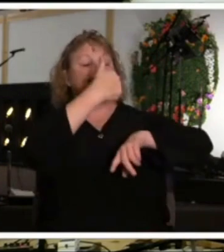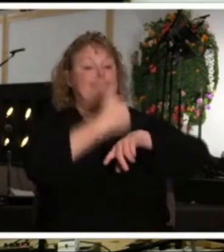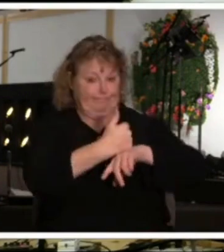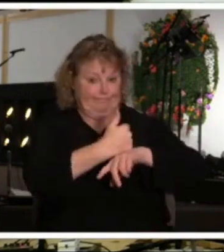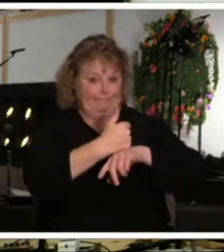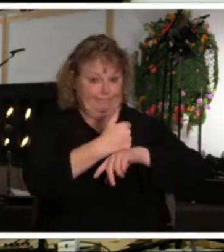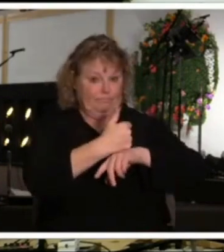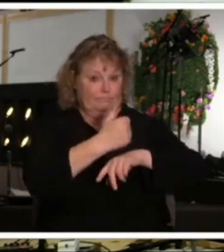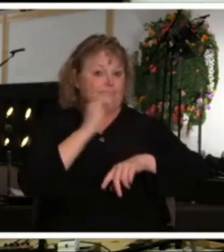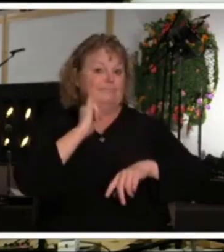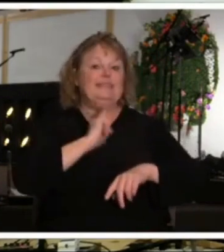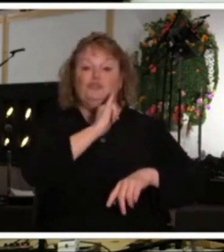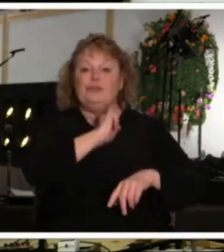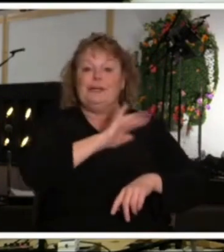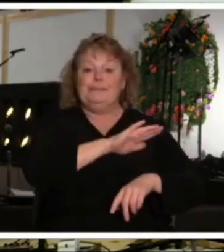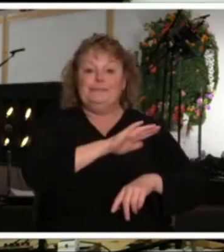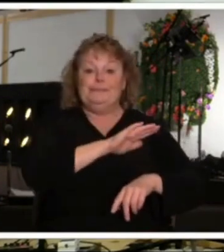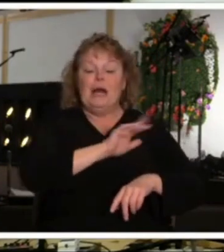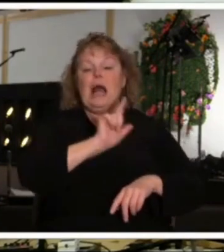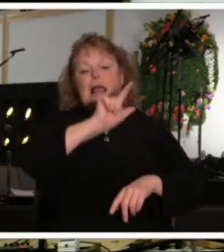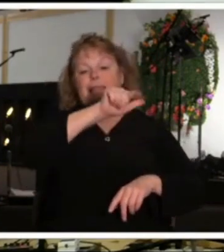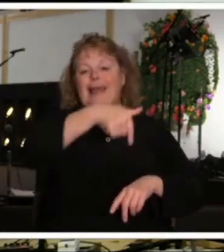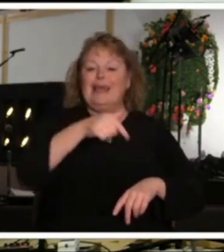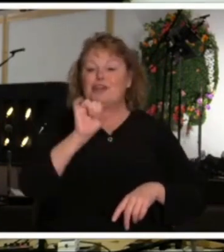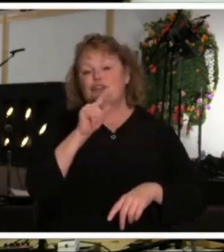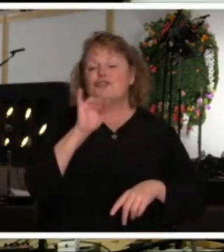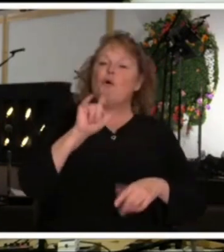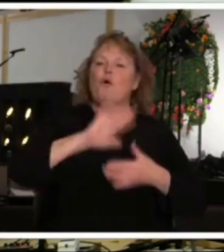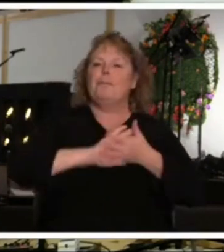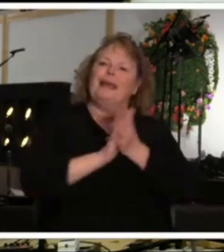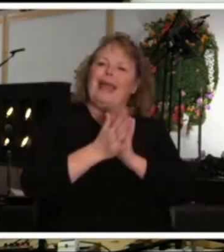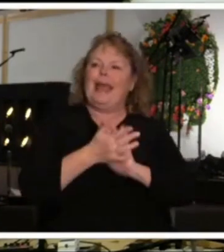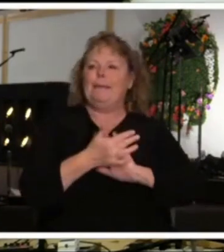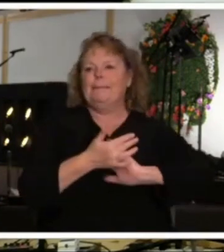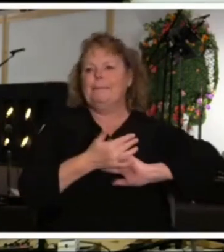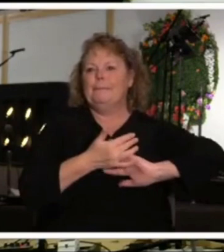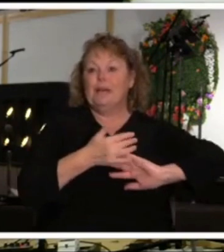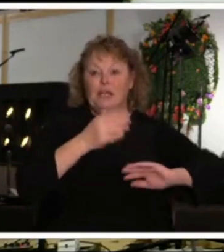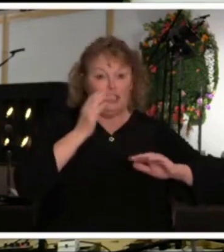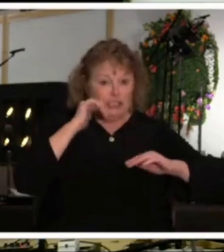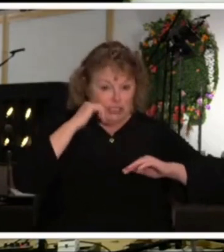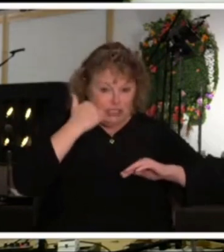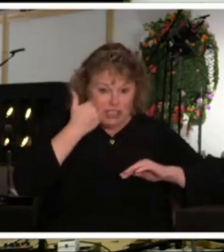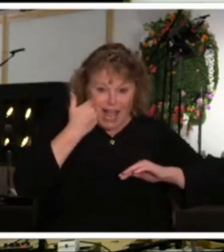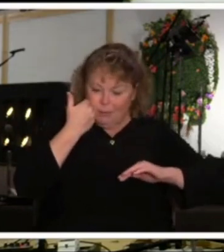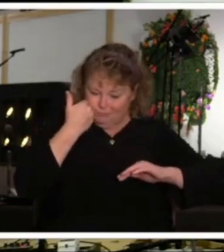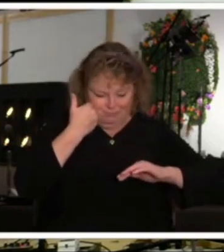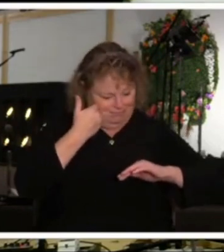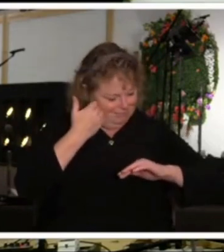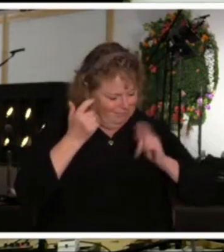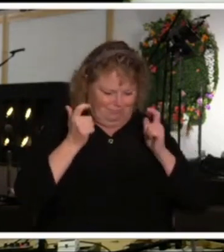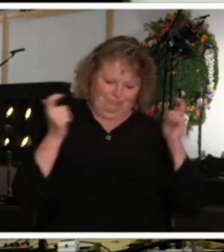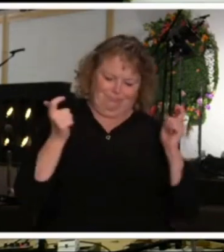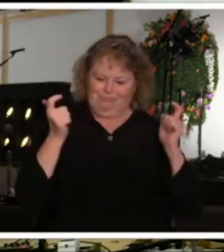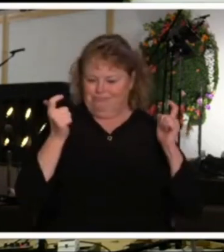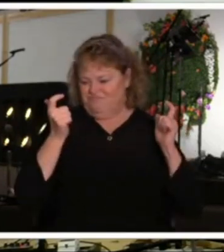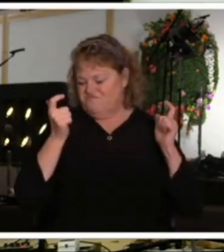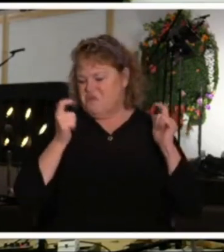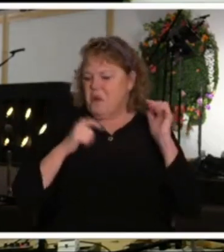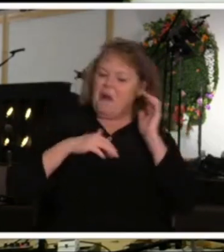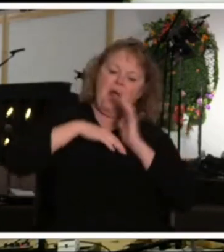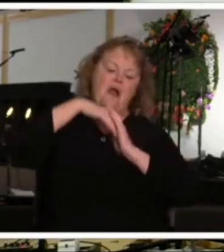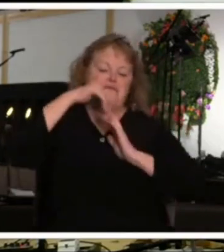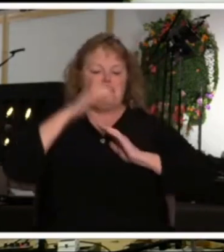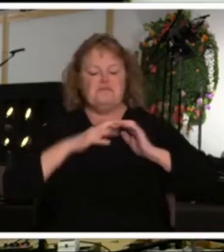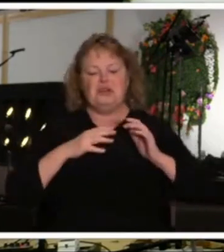Yet somewhere along the way, he got comfortable and made a grave error. He made an offering before a battle that Samuel was to